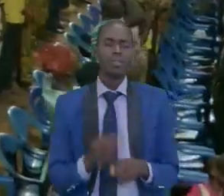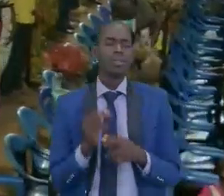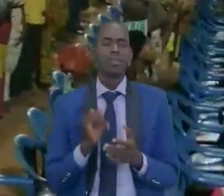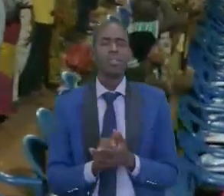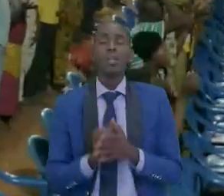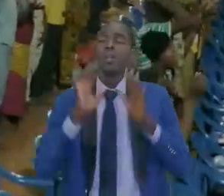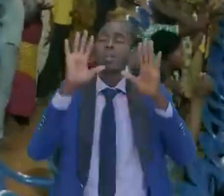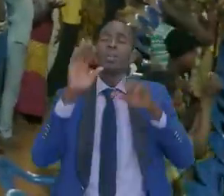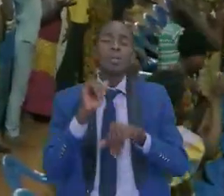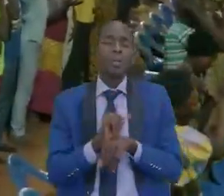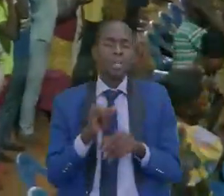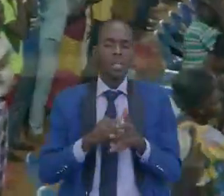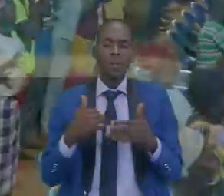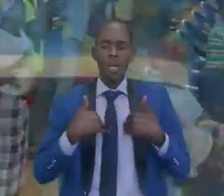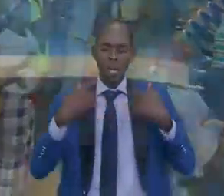Miracle, it has happened.